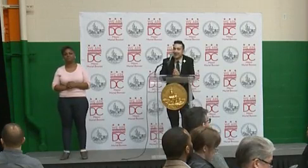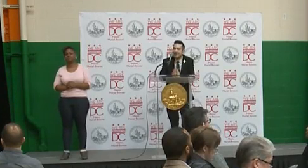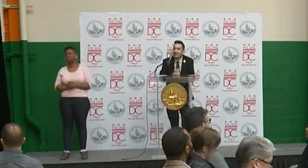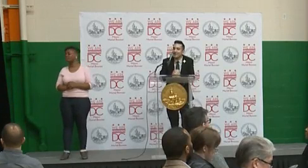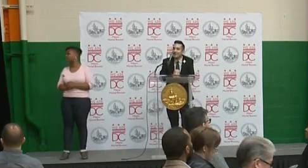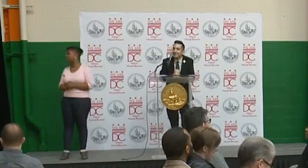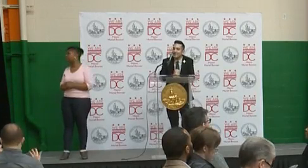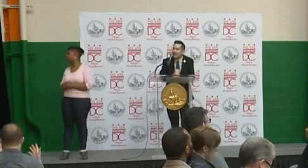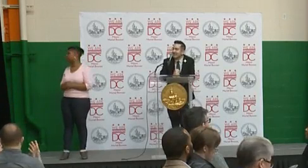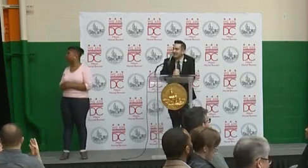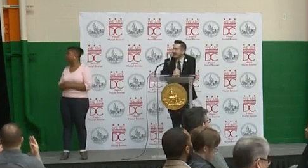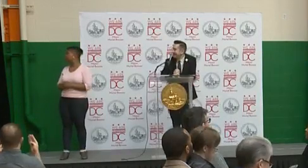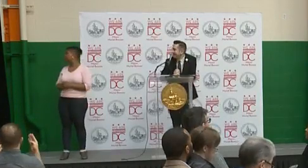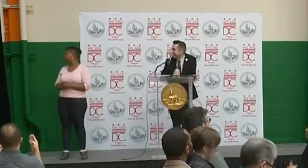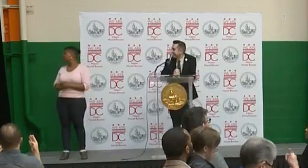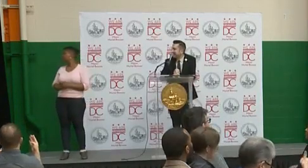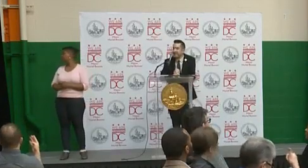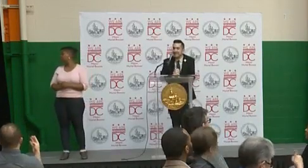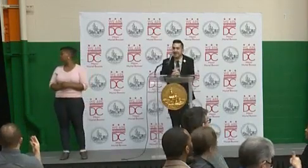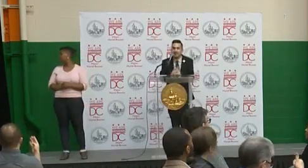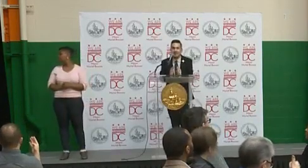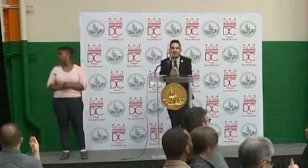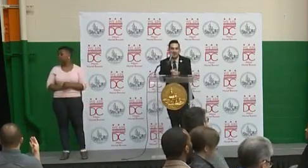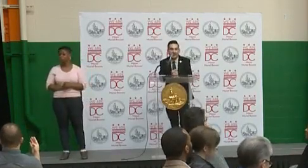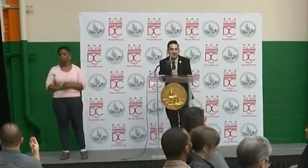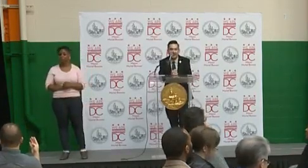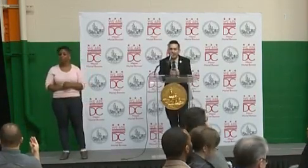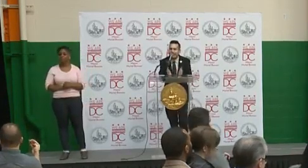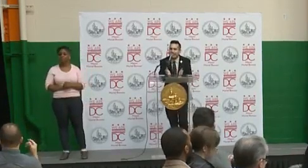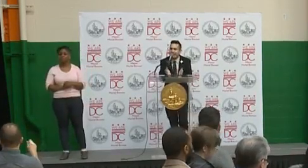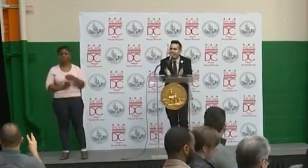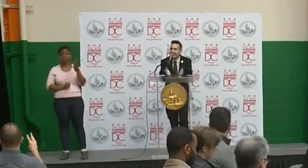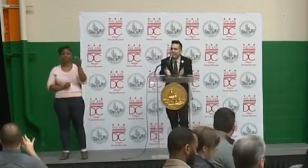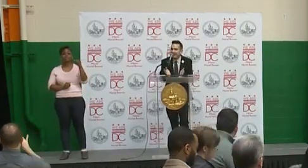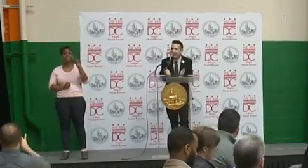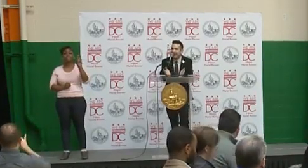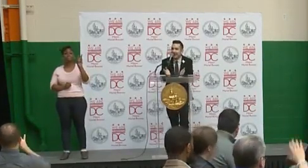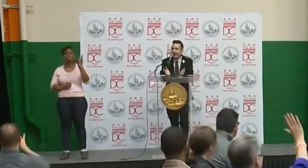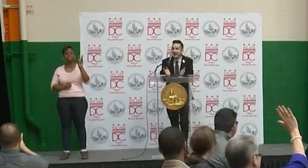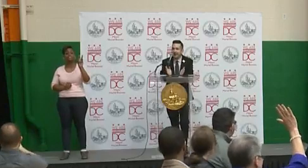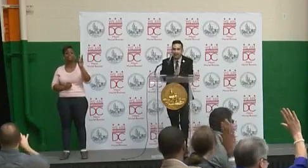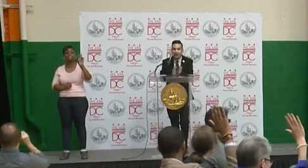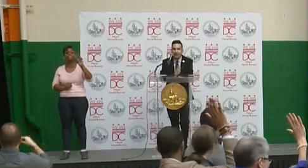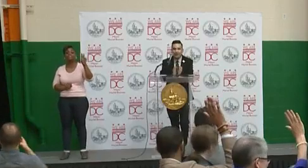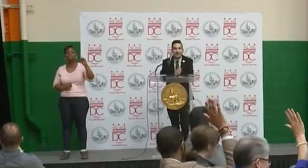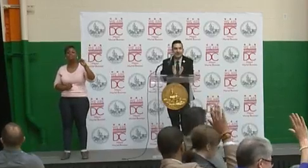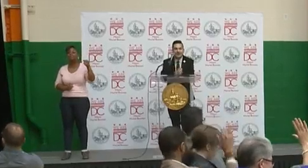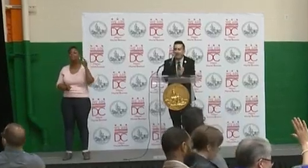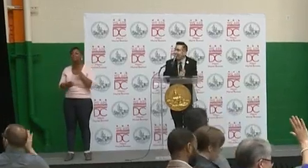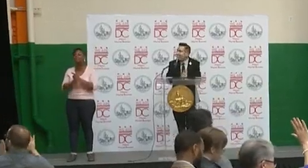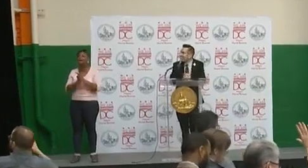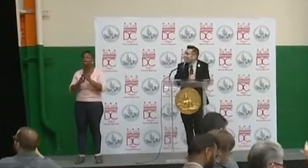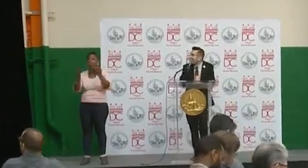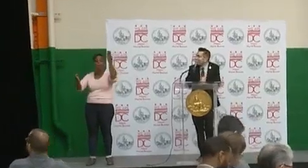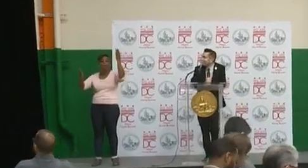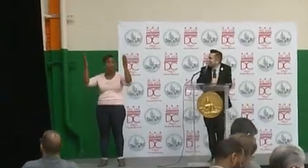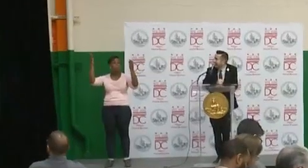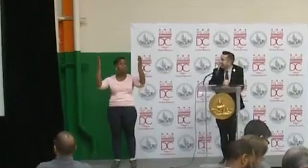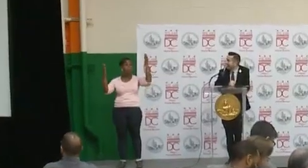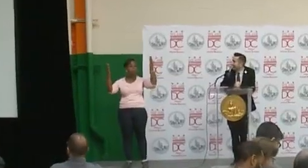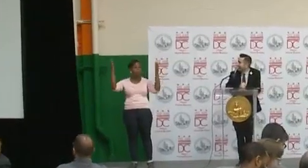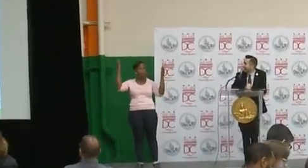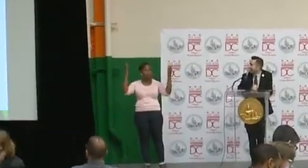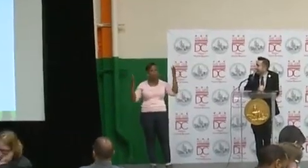All right, it is $14.6 billion. So 77% of you got that right. Who got that right? Let me hear it. Woo! So let's